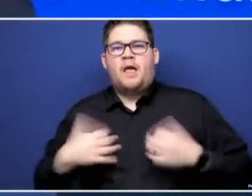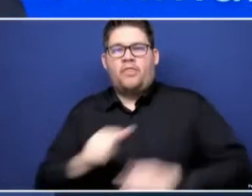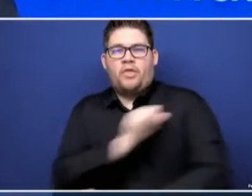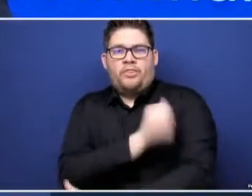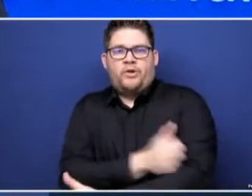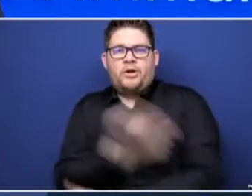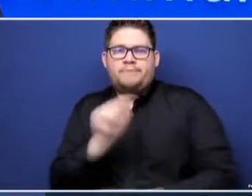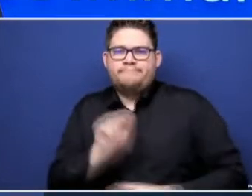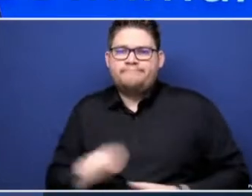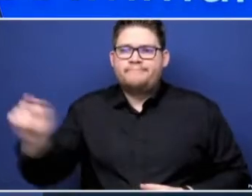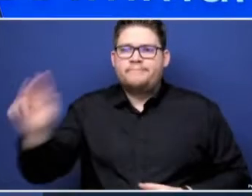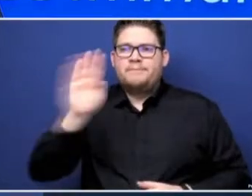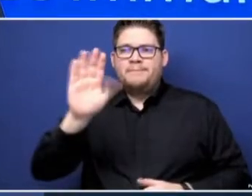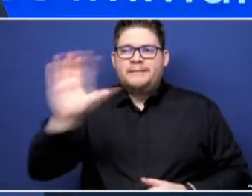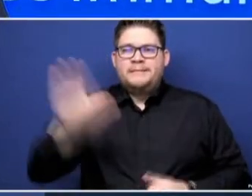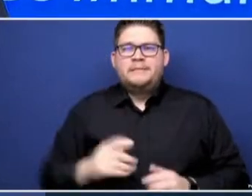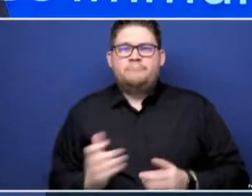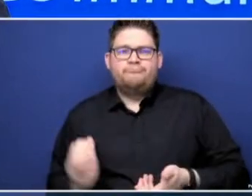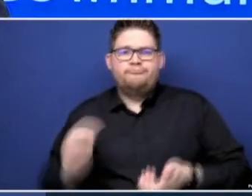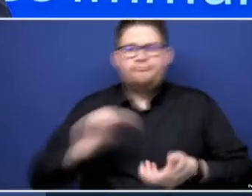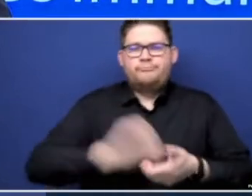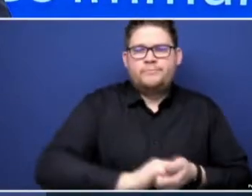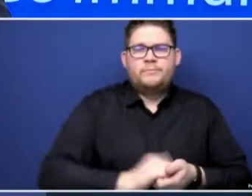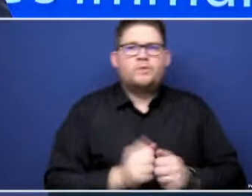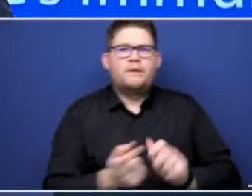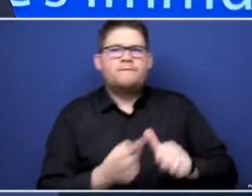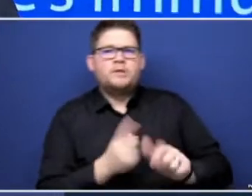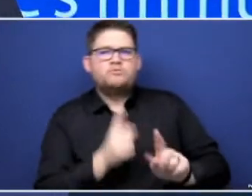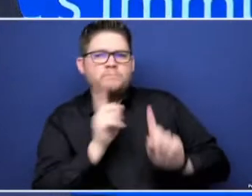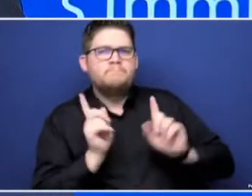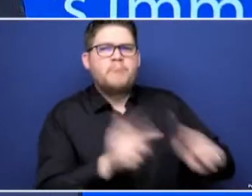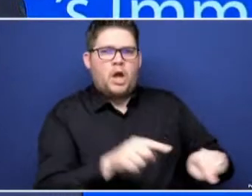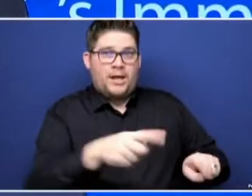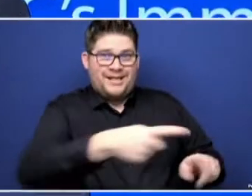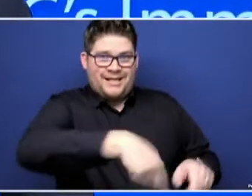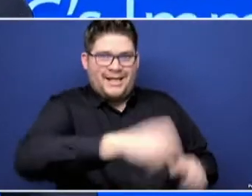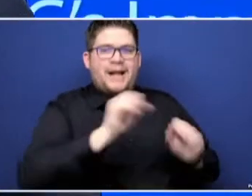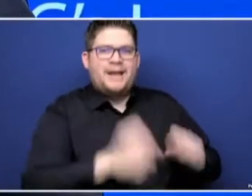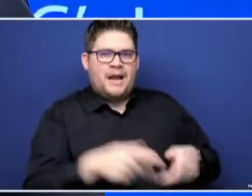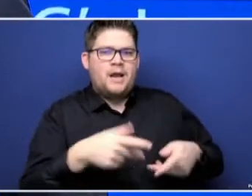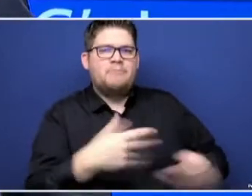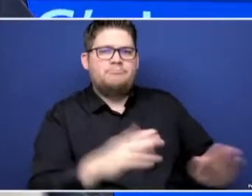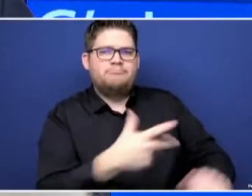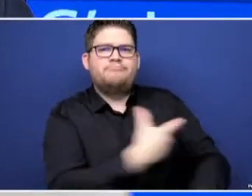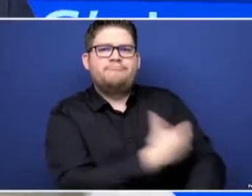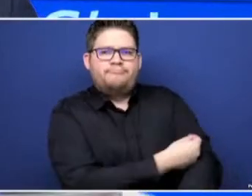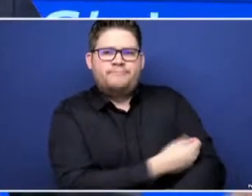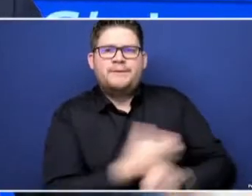Hi, Premier. I'm wondering, this morning, the head of the Victoria Harbour